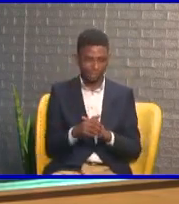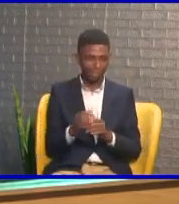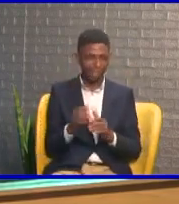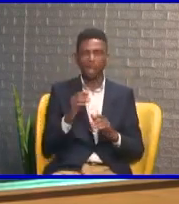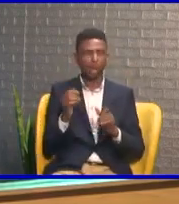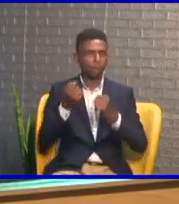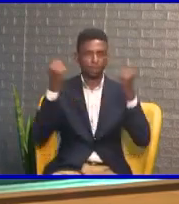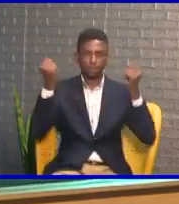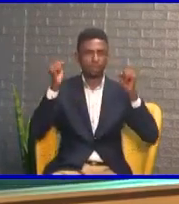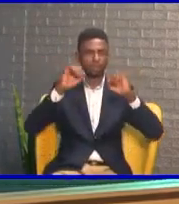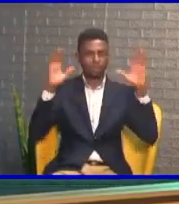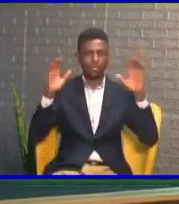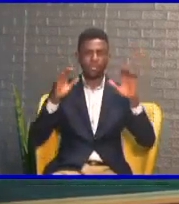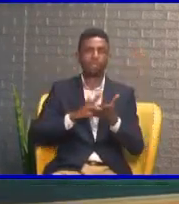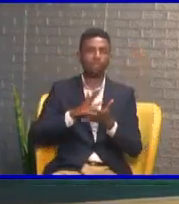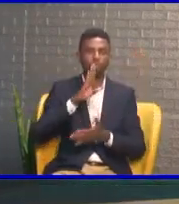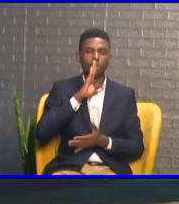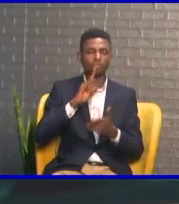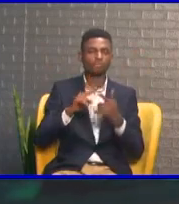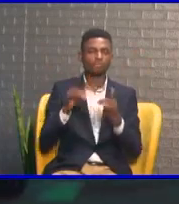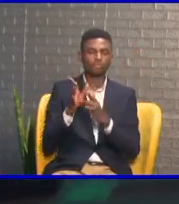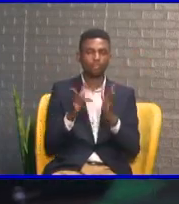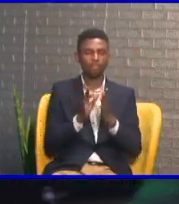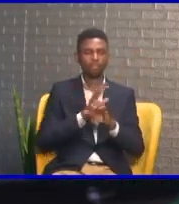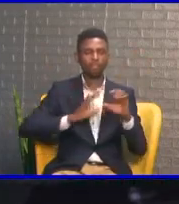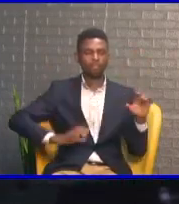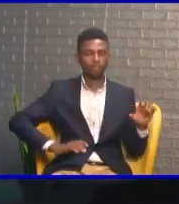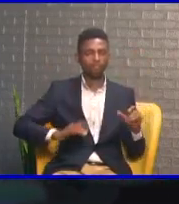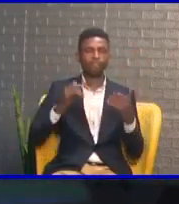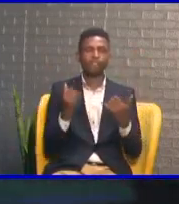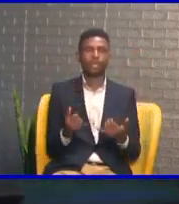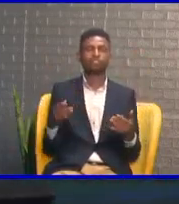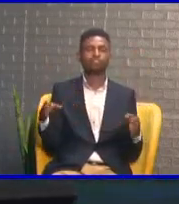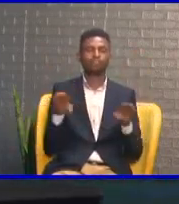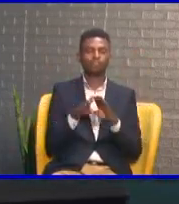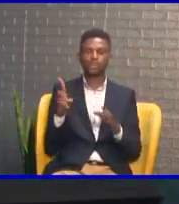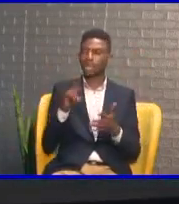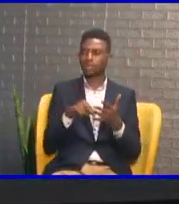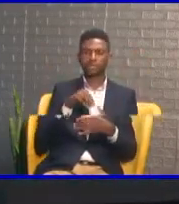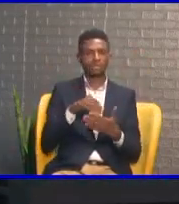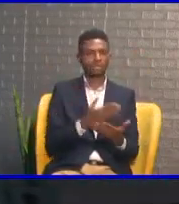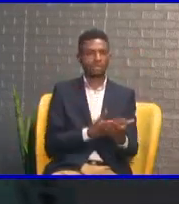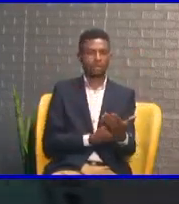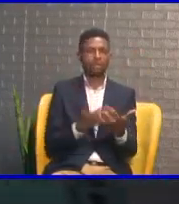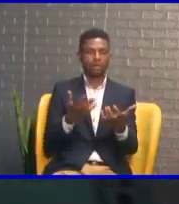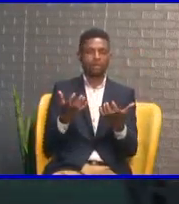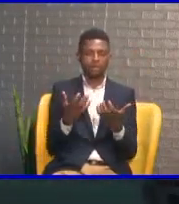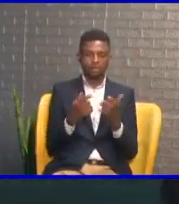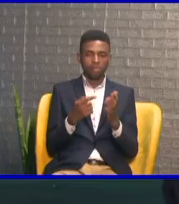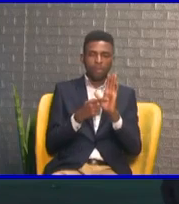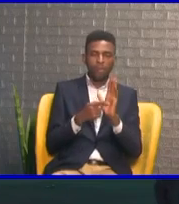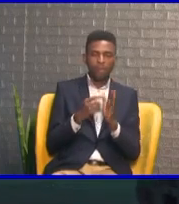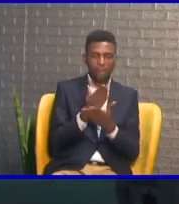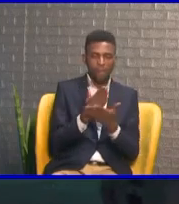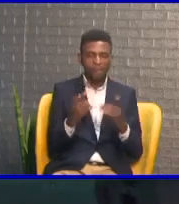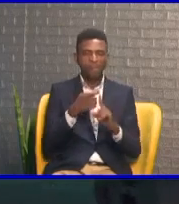Hallelujah. Glory be to Jesus. Let me close with this. I read this in the morning, but I want to go back here and show you something from this